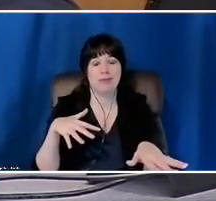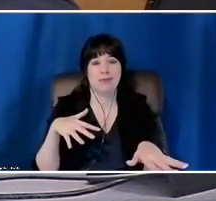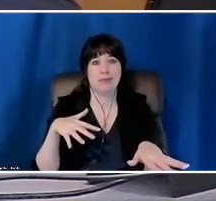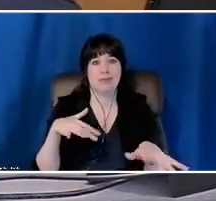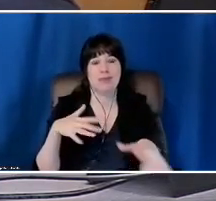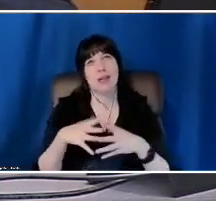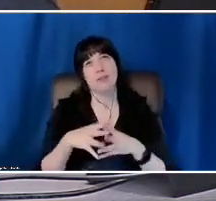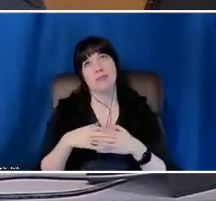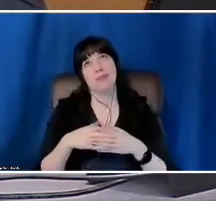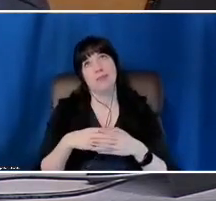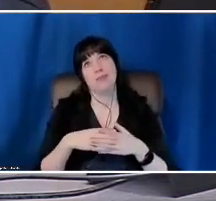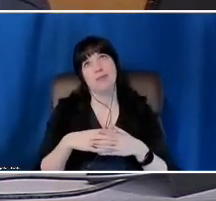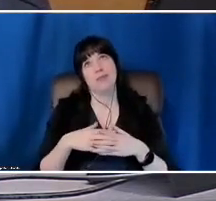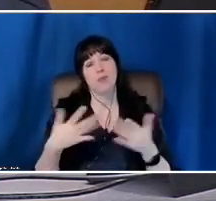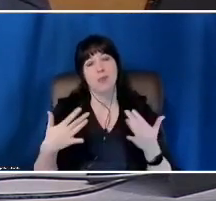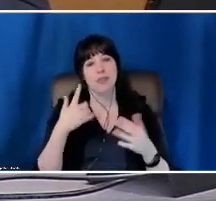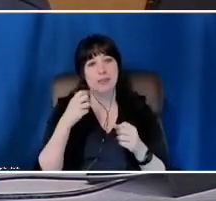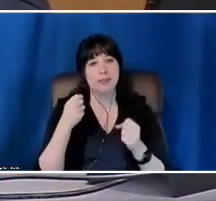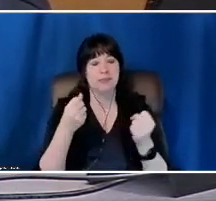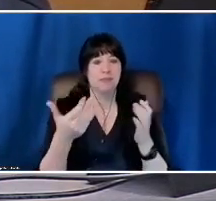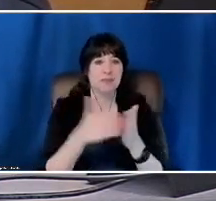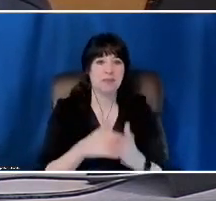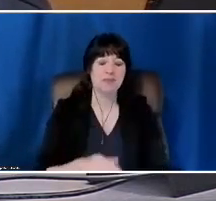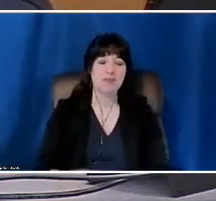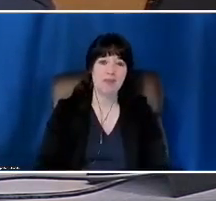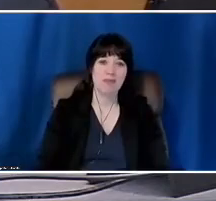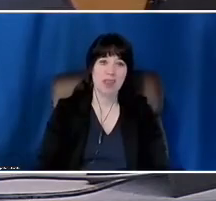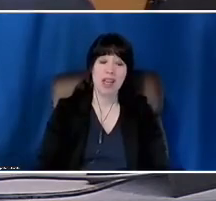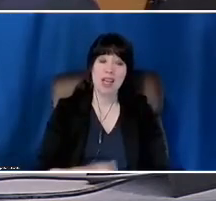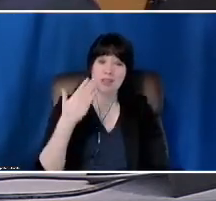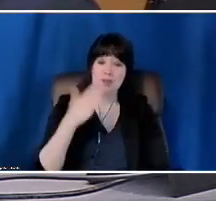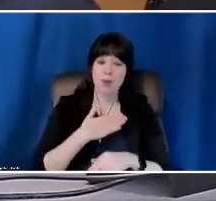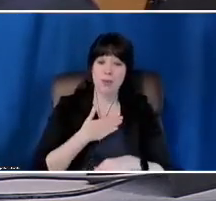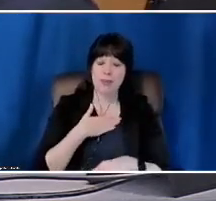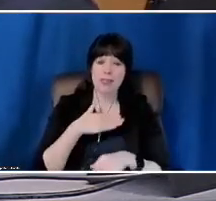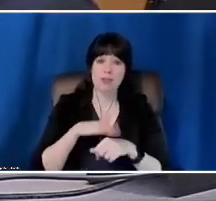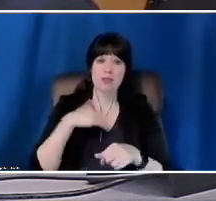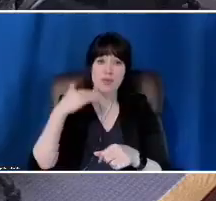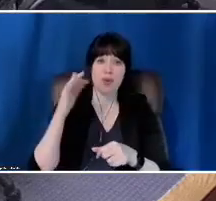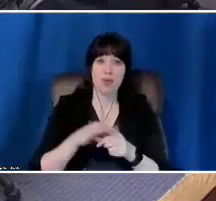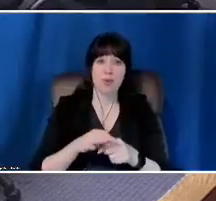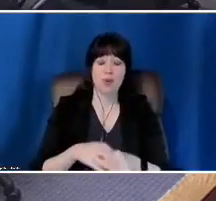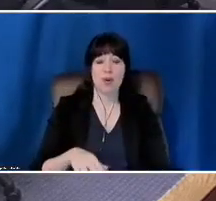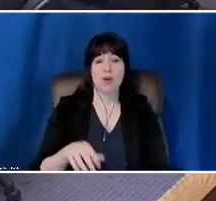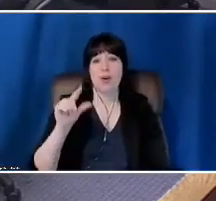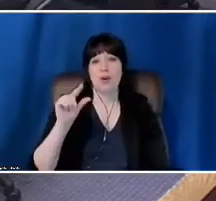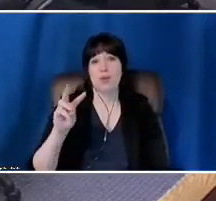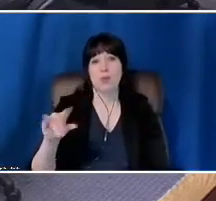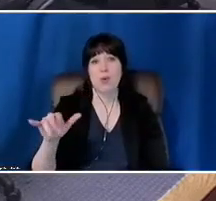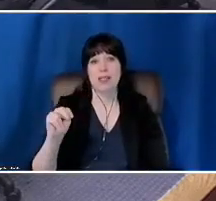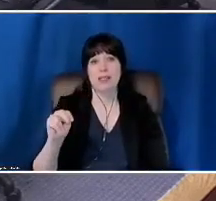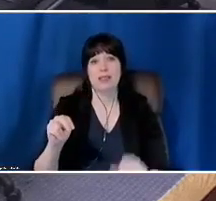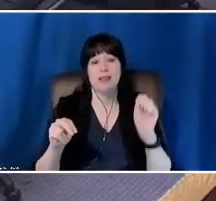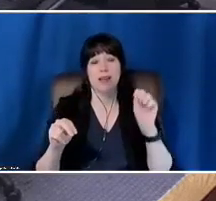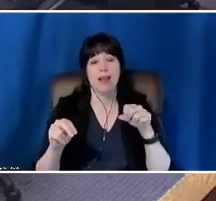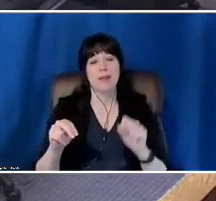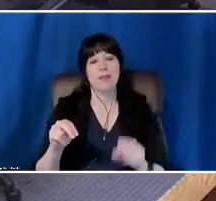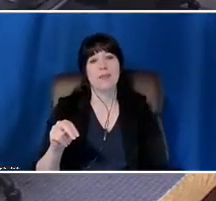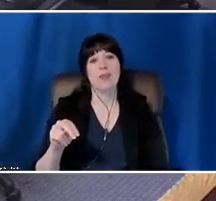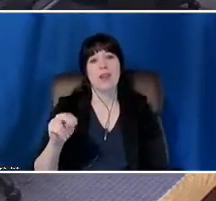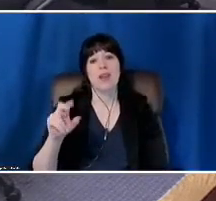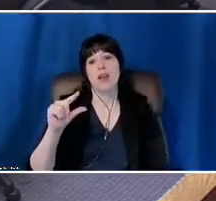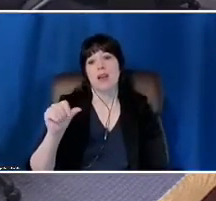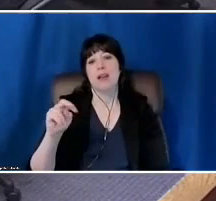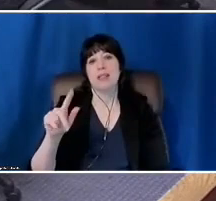thumbs. So, all right, if the recorder will please call the roll. Councillor Gwynn. Aye. Councillor Gonzalez.